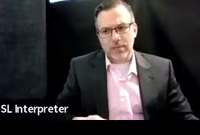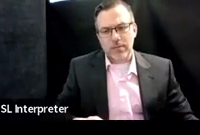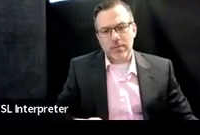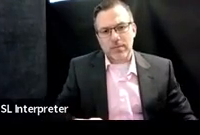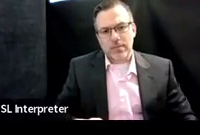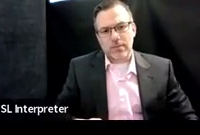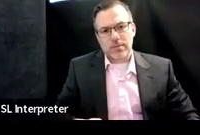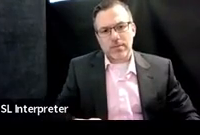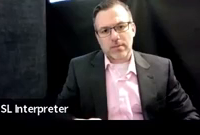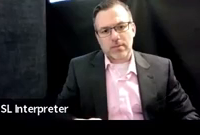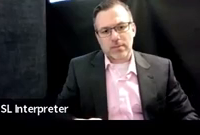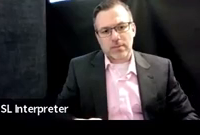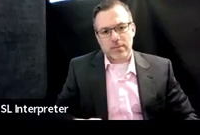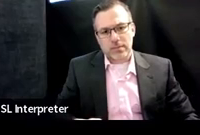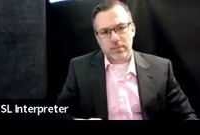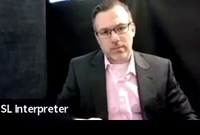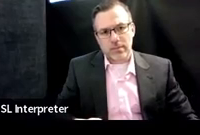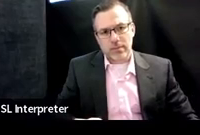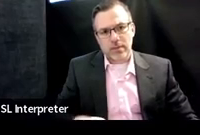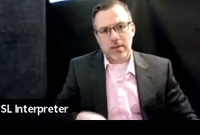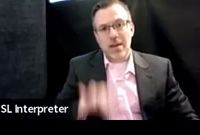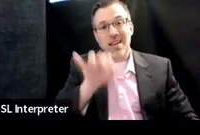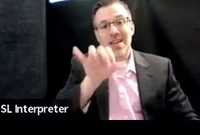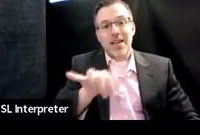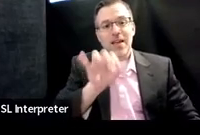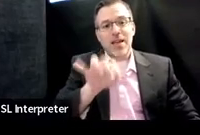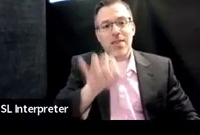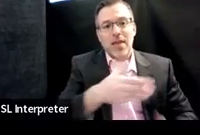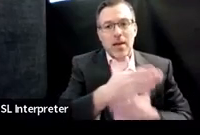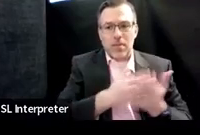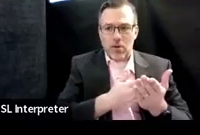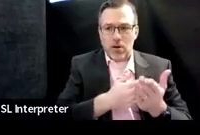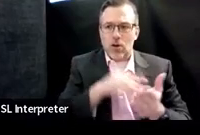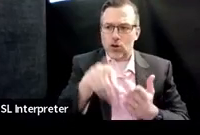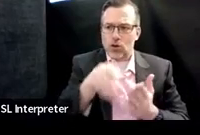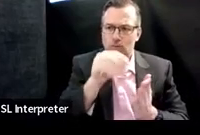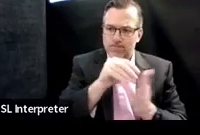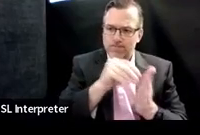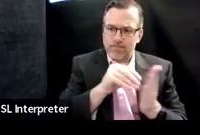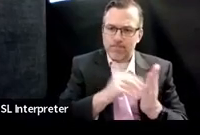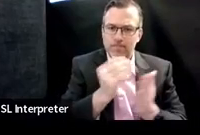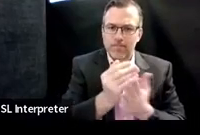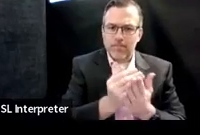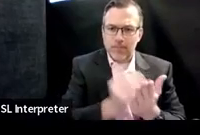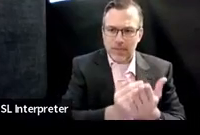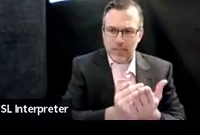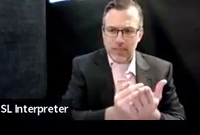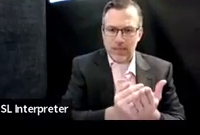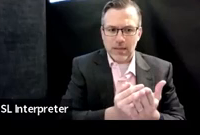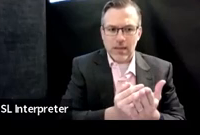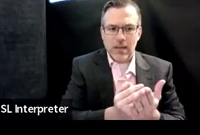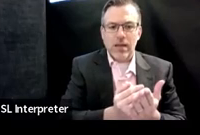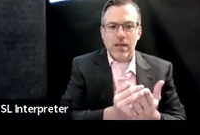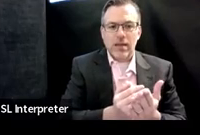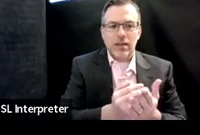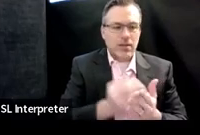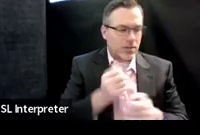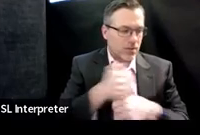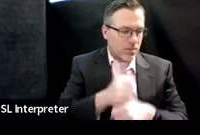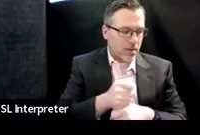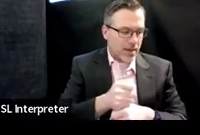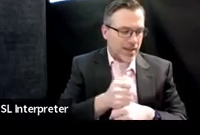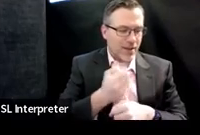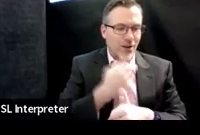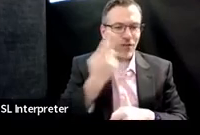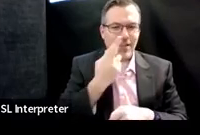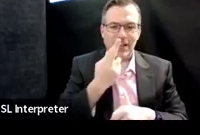All right, and then this part is where you list your attempts to make reasonable efforts to schedule